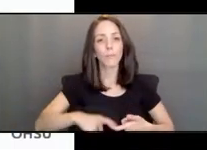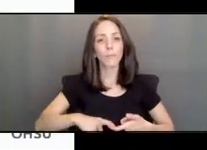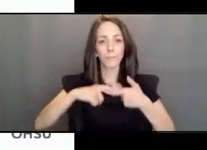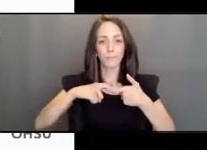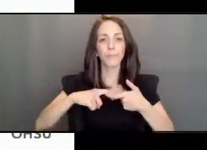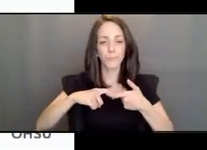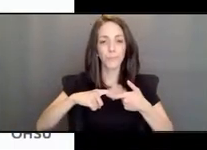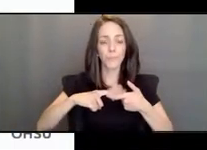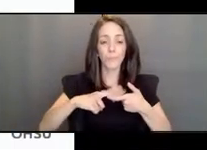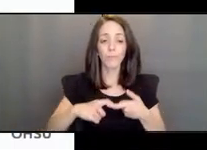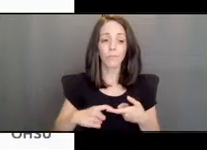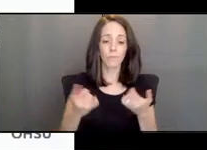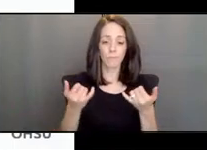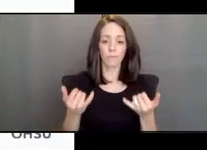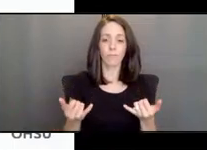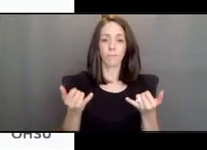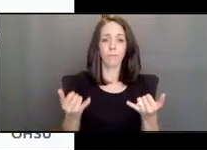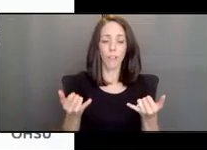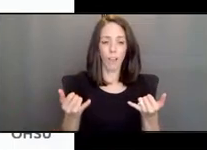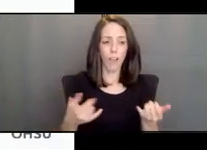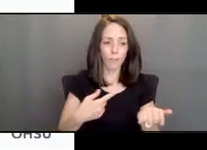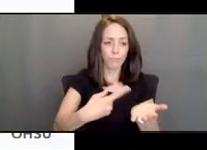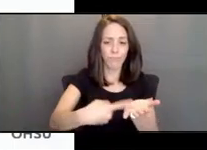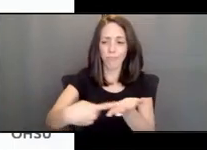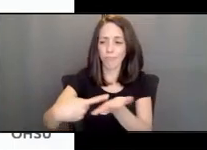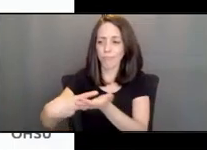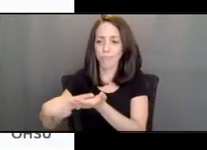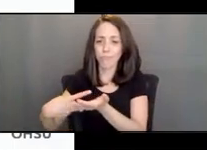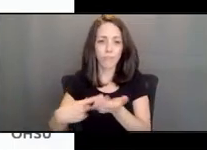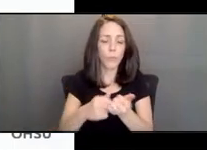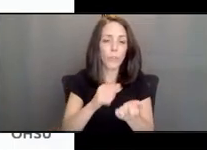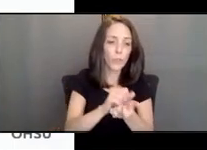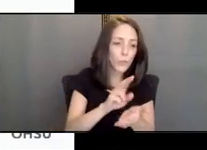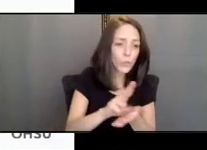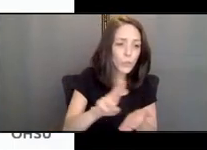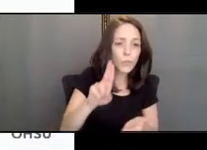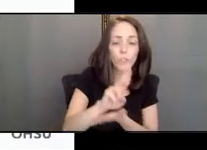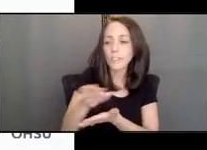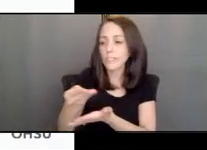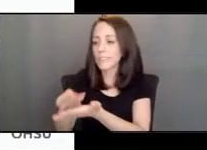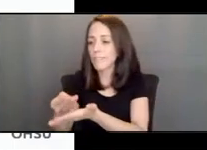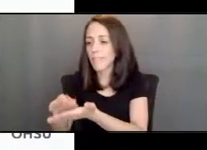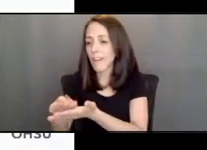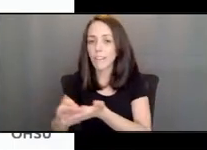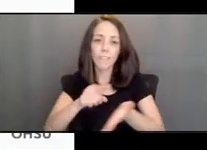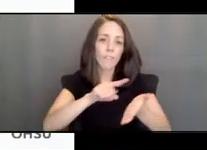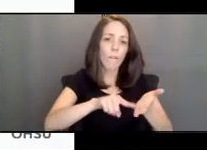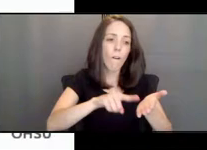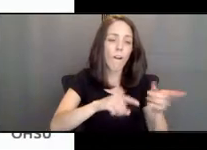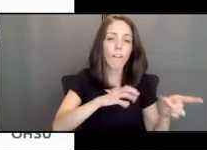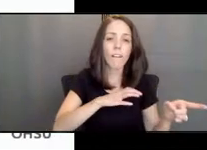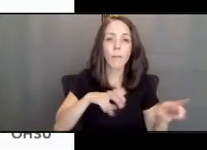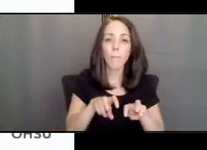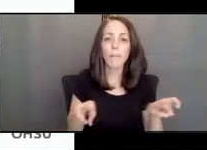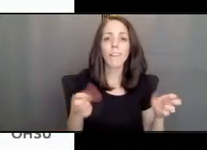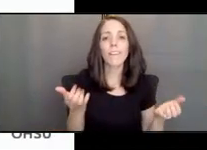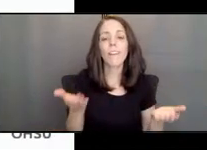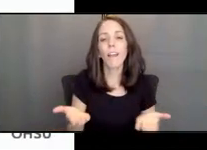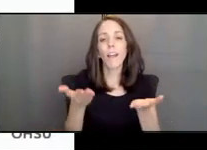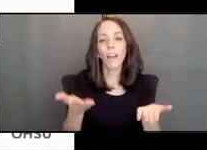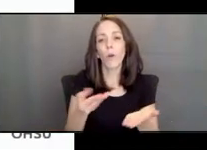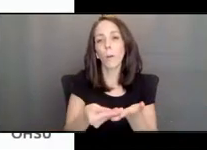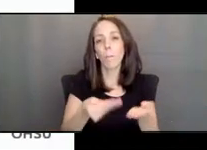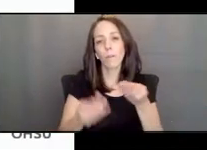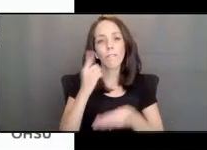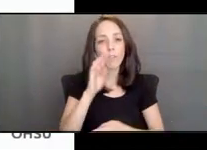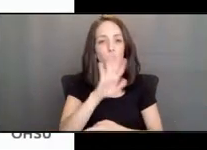Following wide-ranging discussion at the university and at the Finance and Audit Committee, I now bring the proposed budget for your consideration.